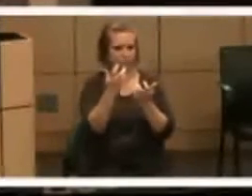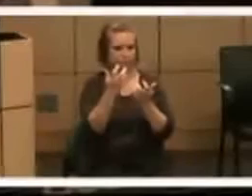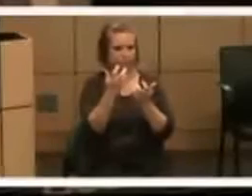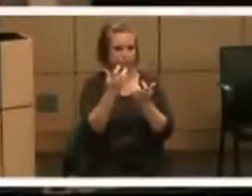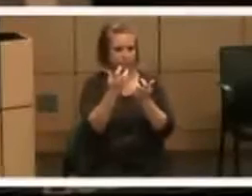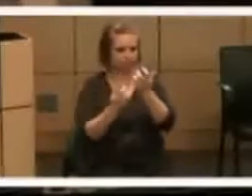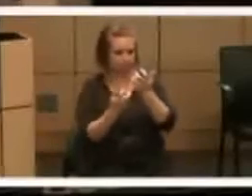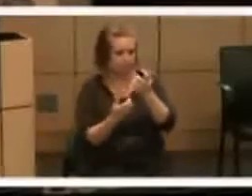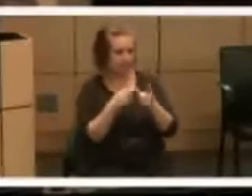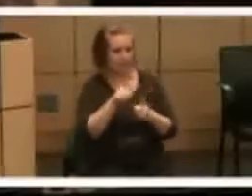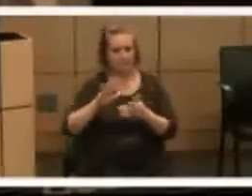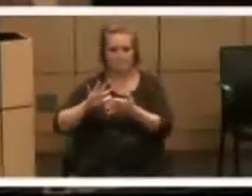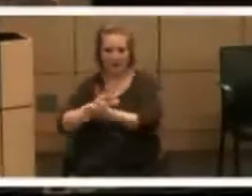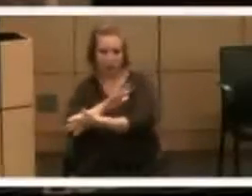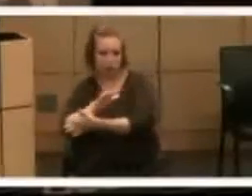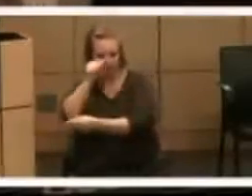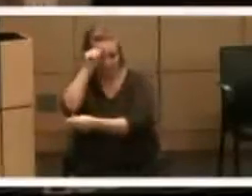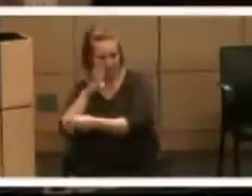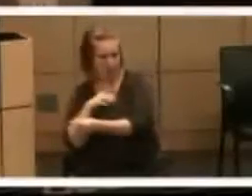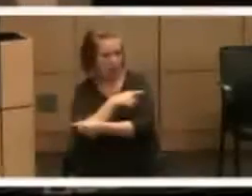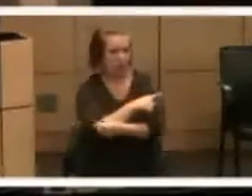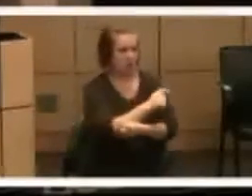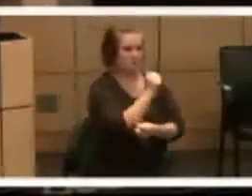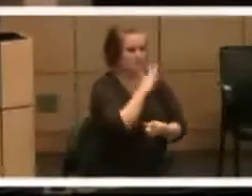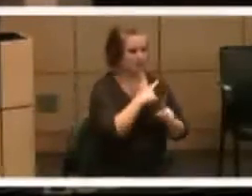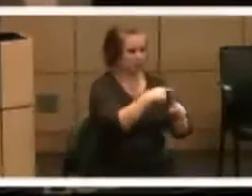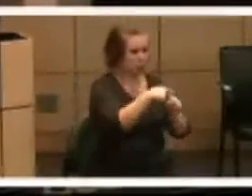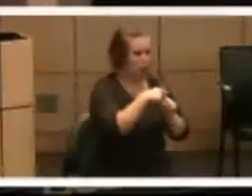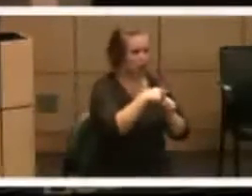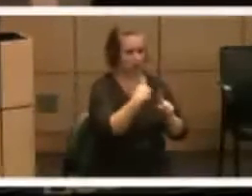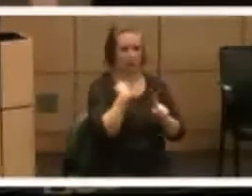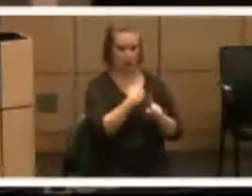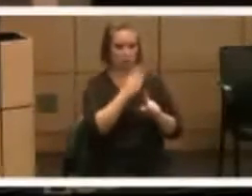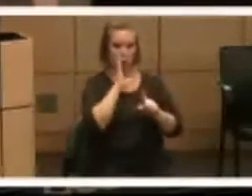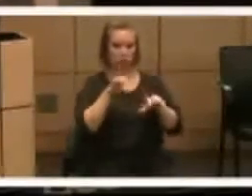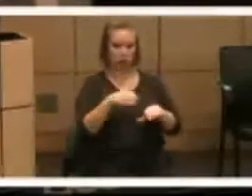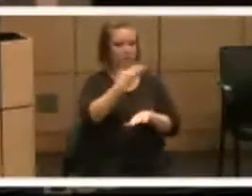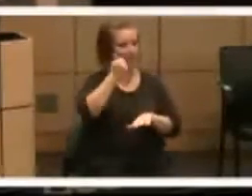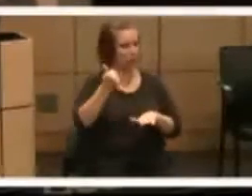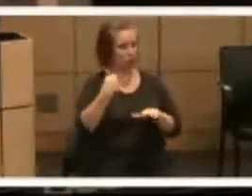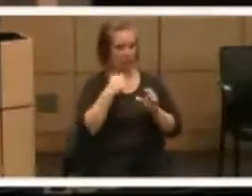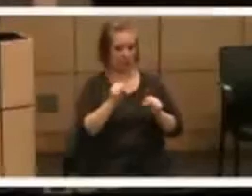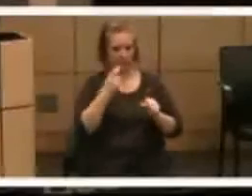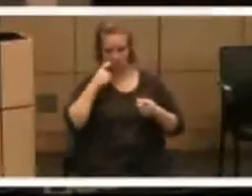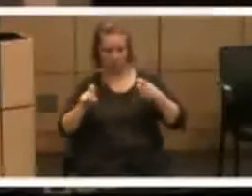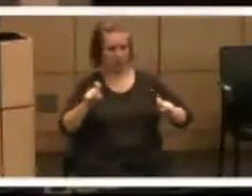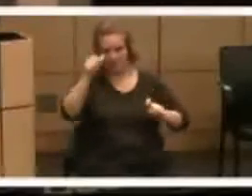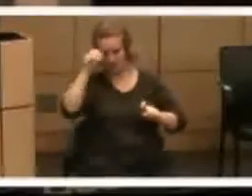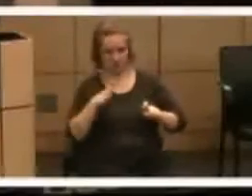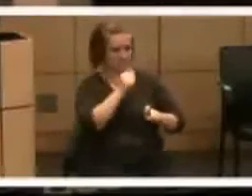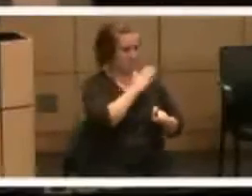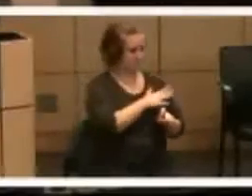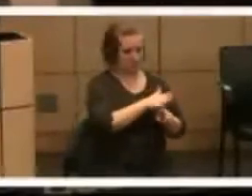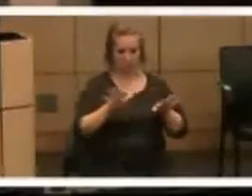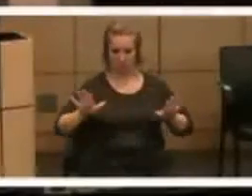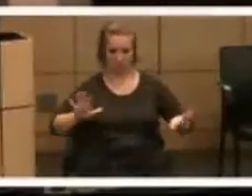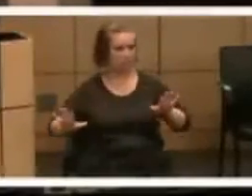target and the masker, so if the masker is a male and the target's a female, you do a lot better. And we have a lot of ways that we think we can